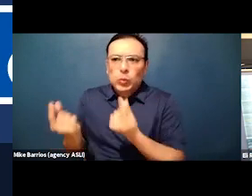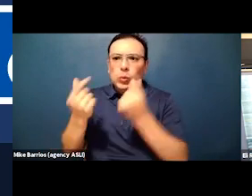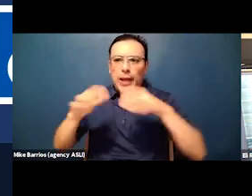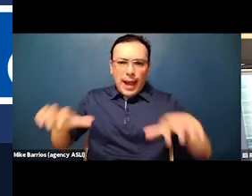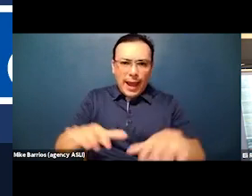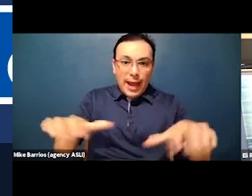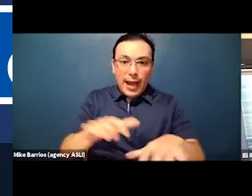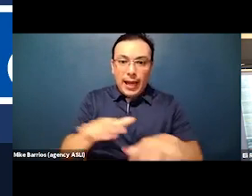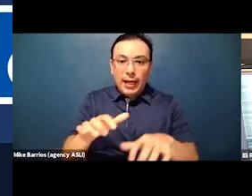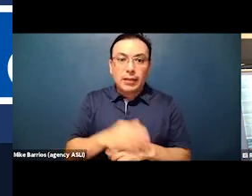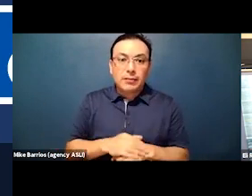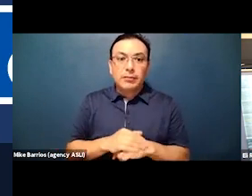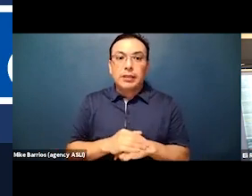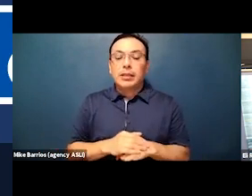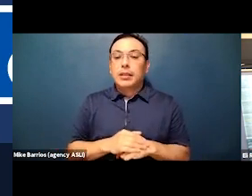drinking,